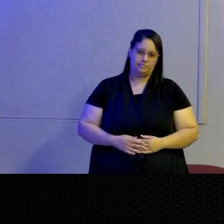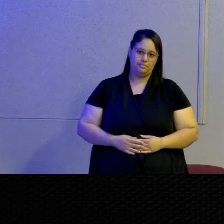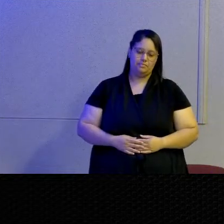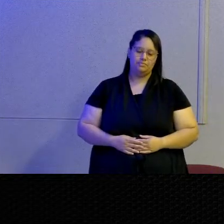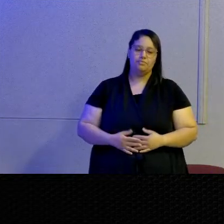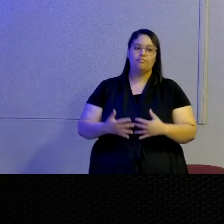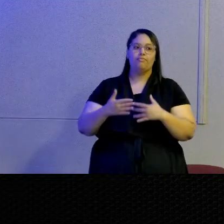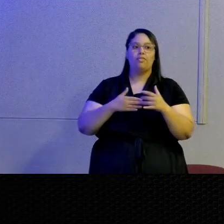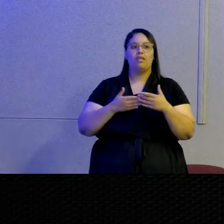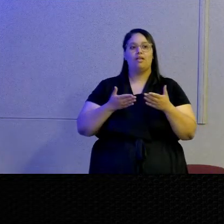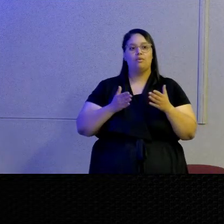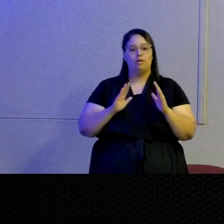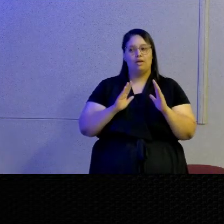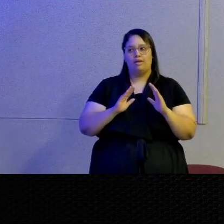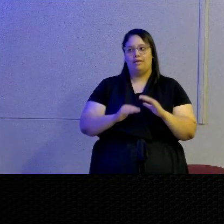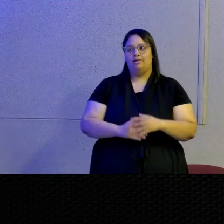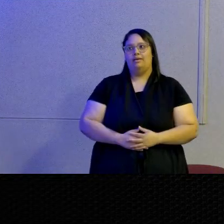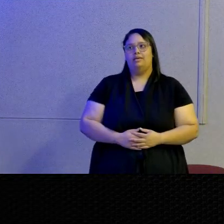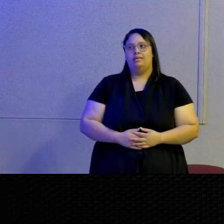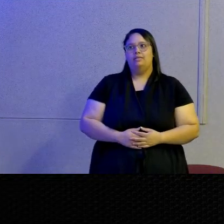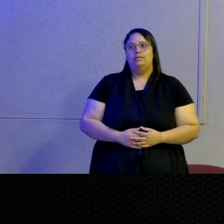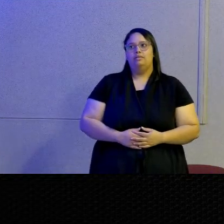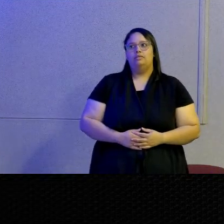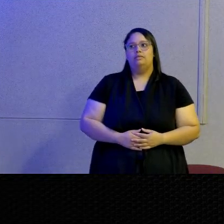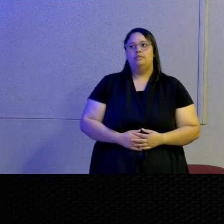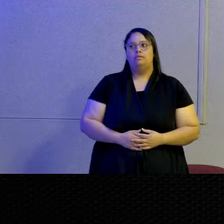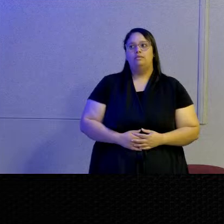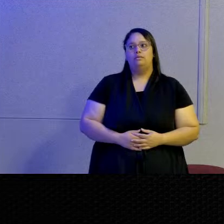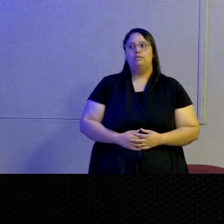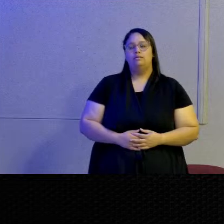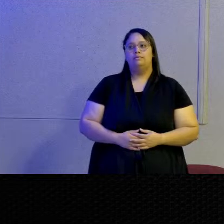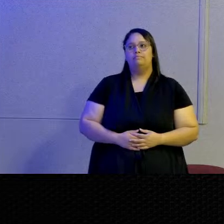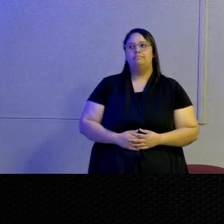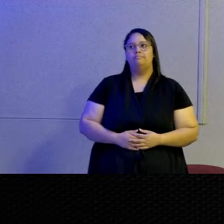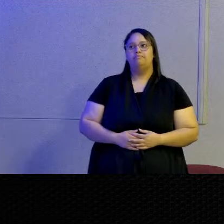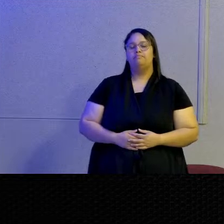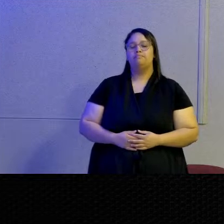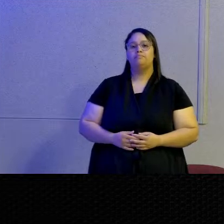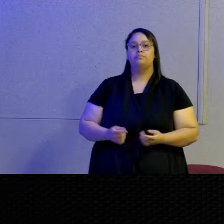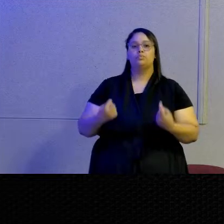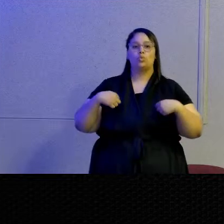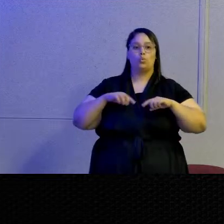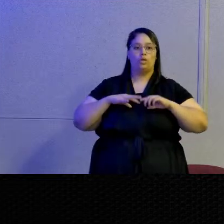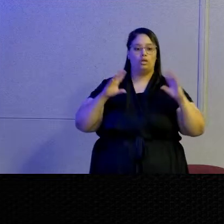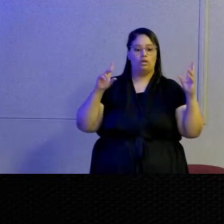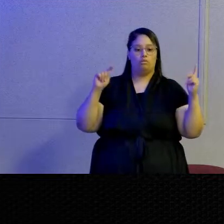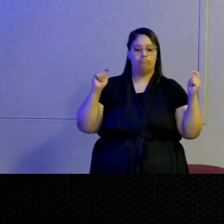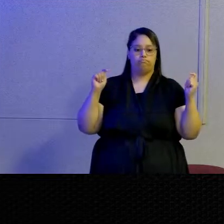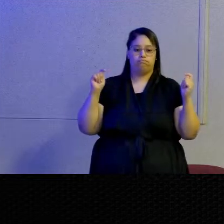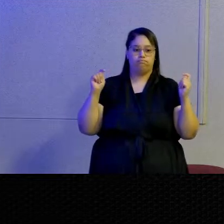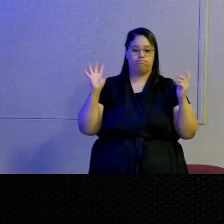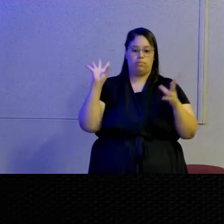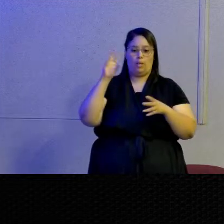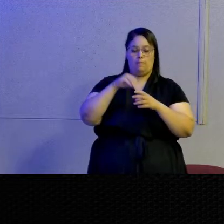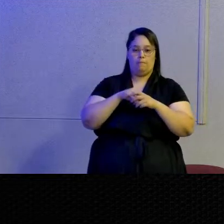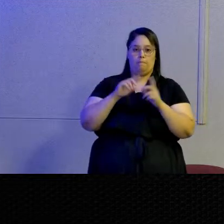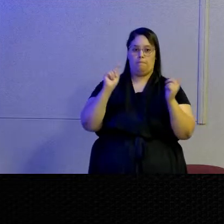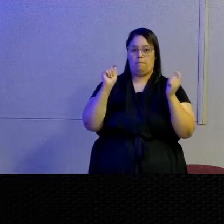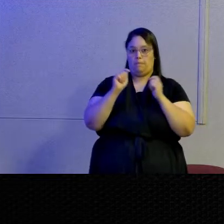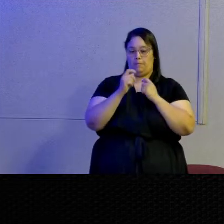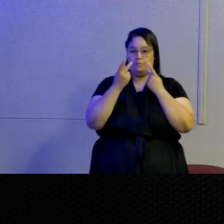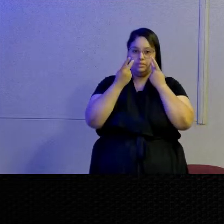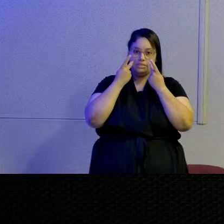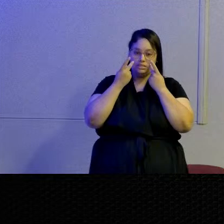Anyway, cutting to the chase, we've been involved in looking to see